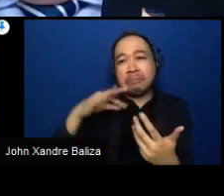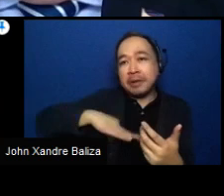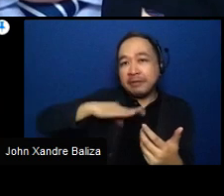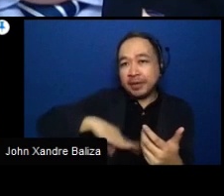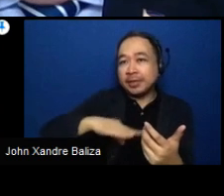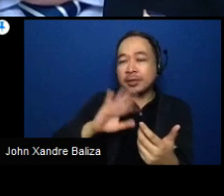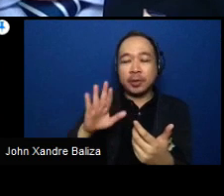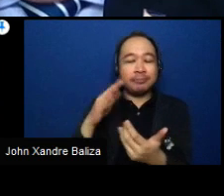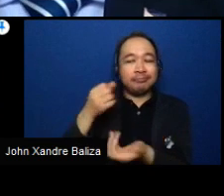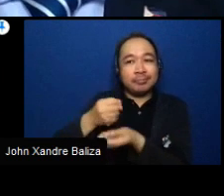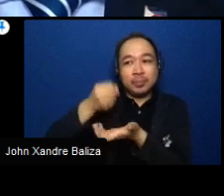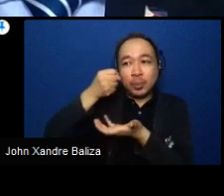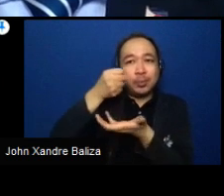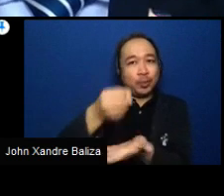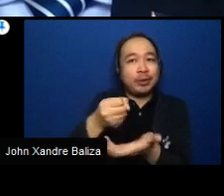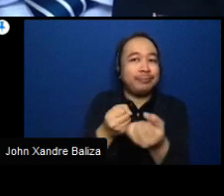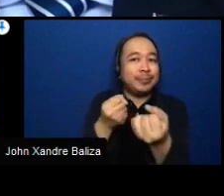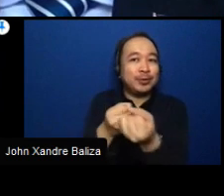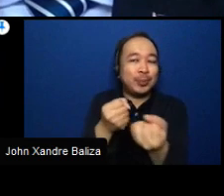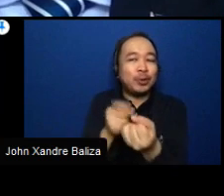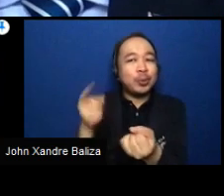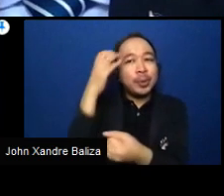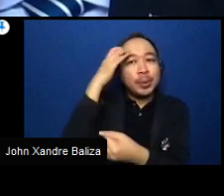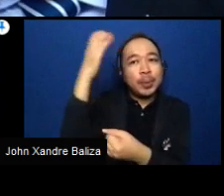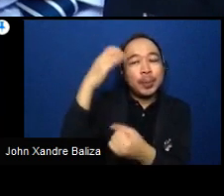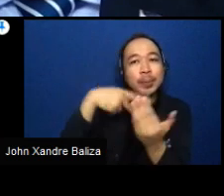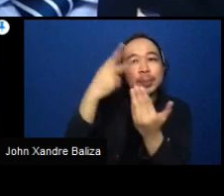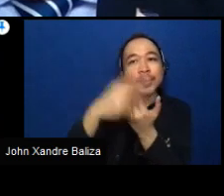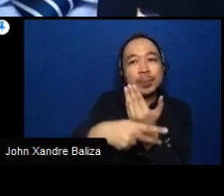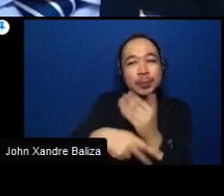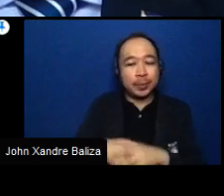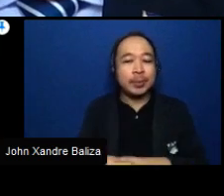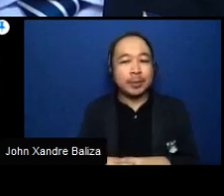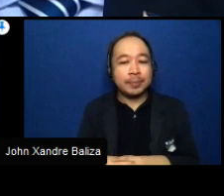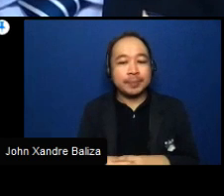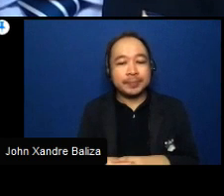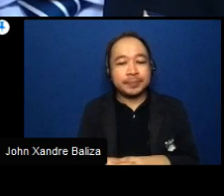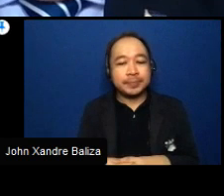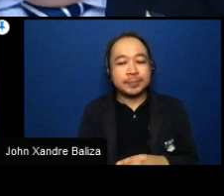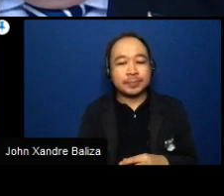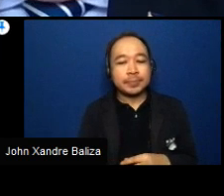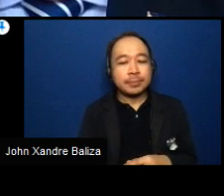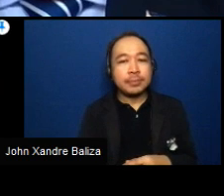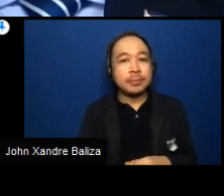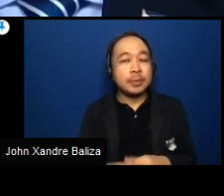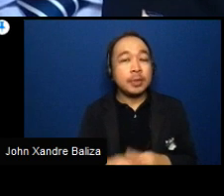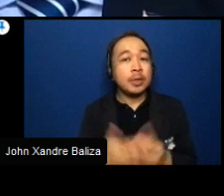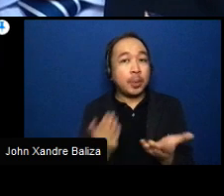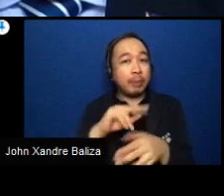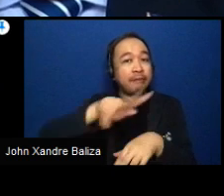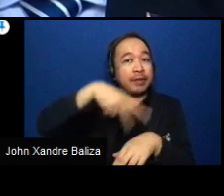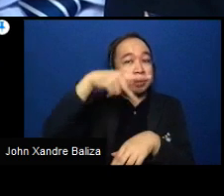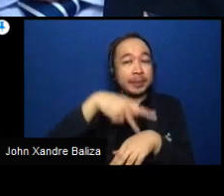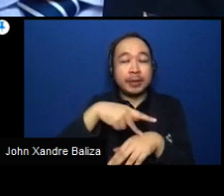our Pantawid Pamilyang Pilipino program. Madam Chairperson, the Philippine government